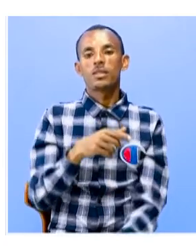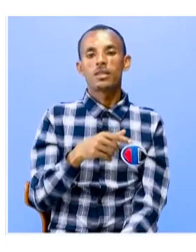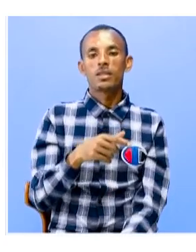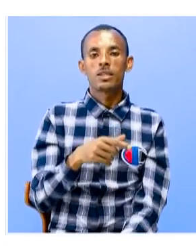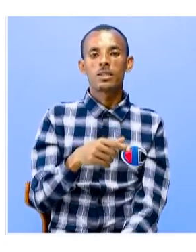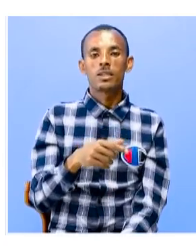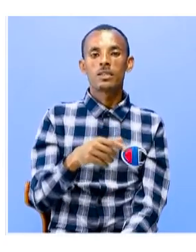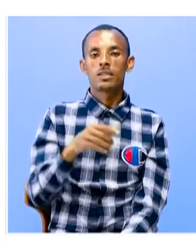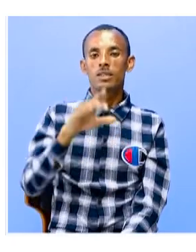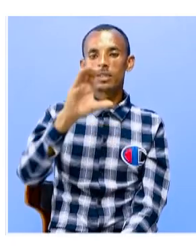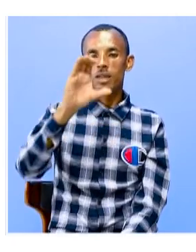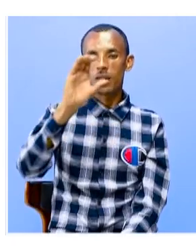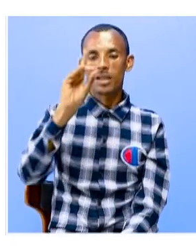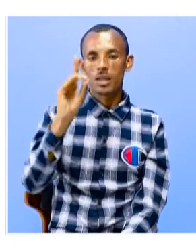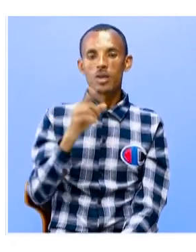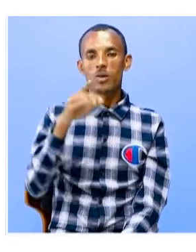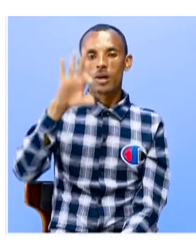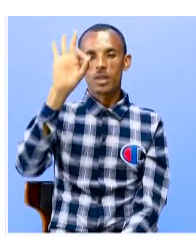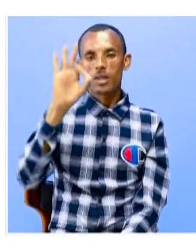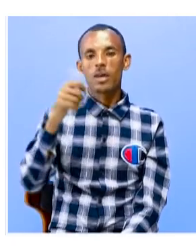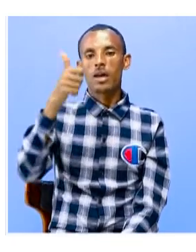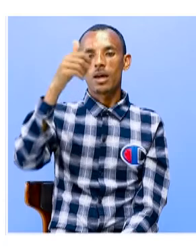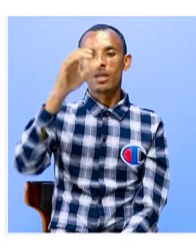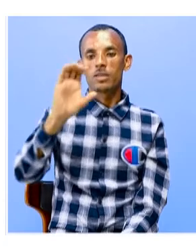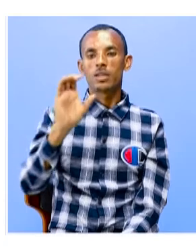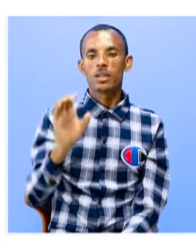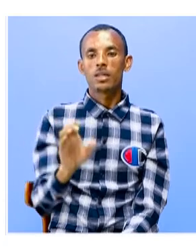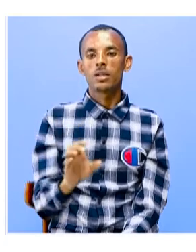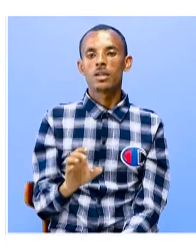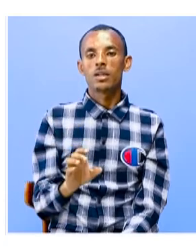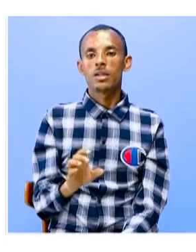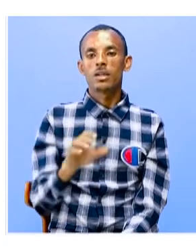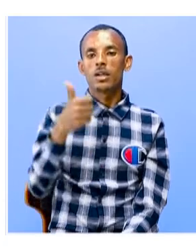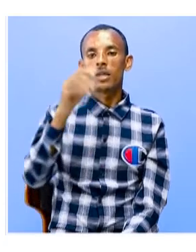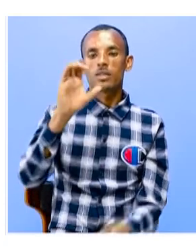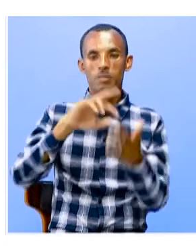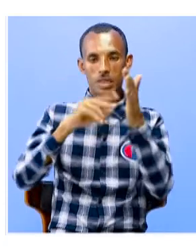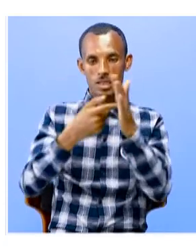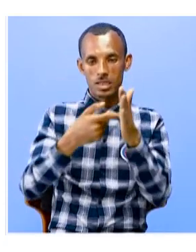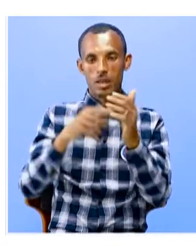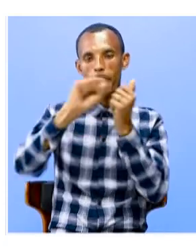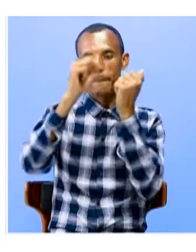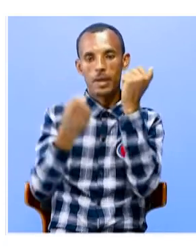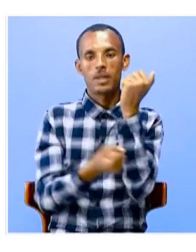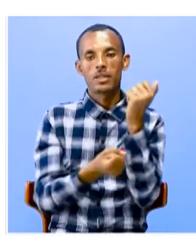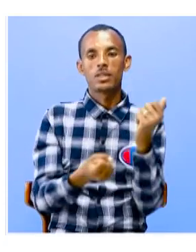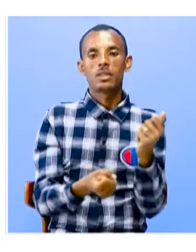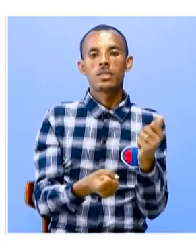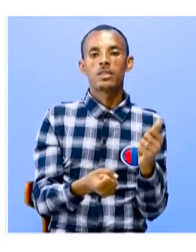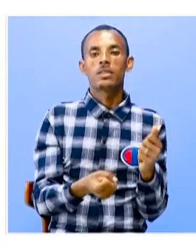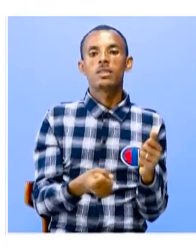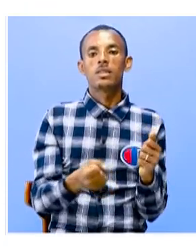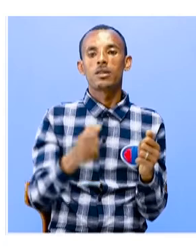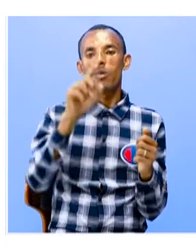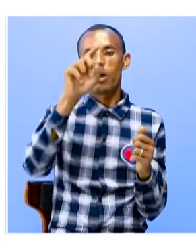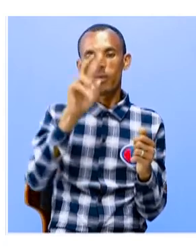if you subtract this one, you will have AC. So AC is the base. Therefore, area of this triangle will